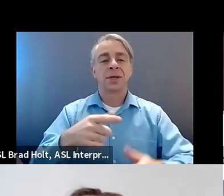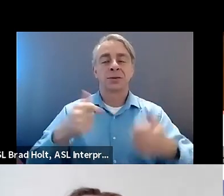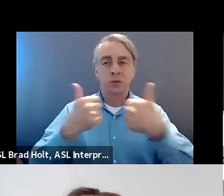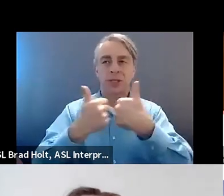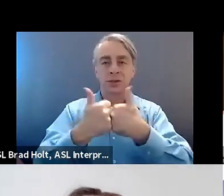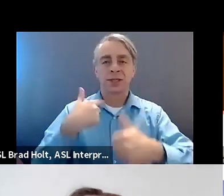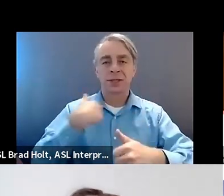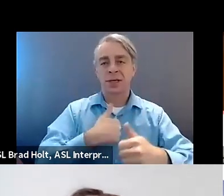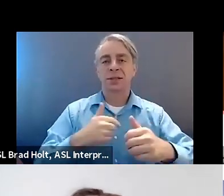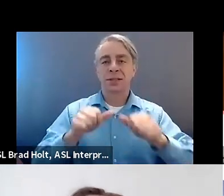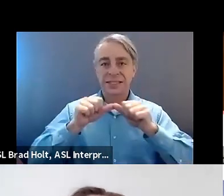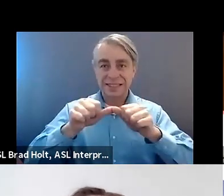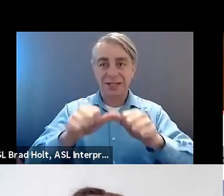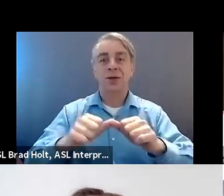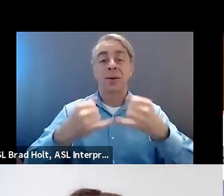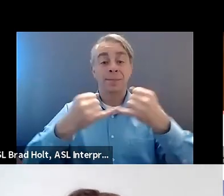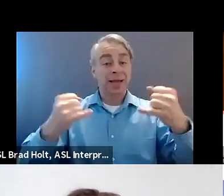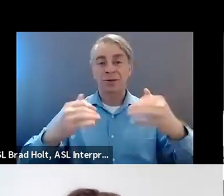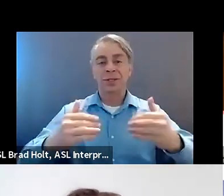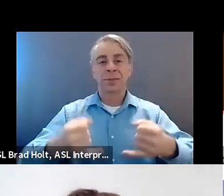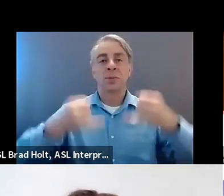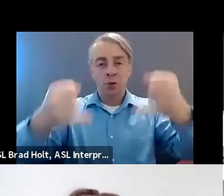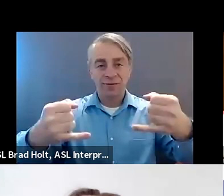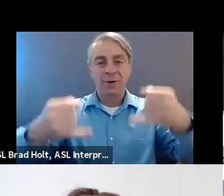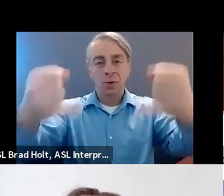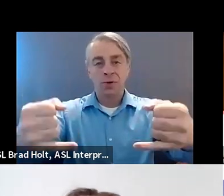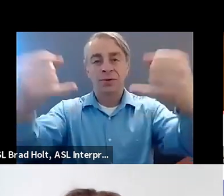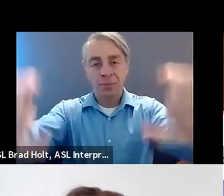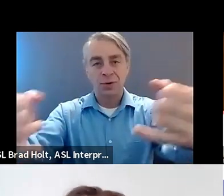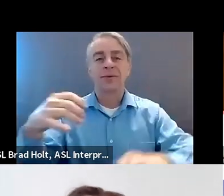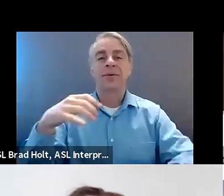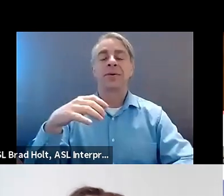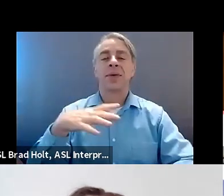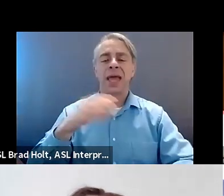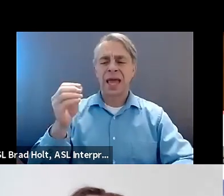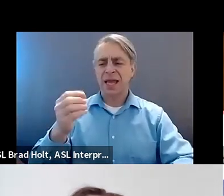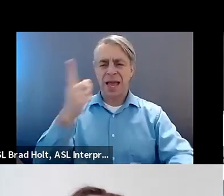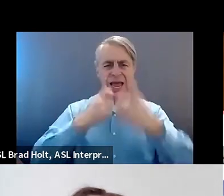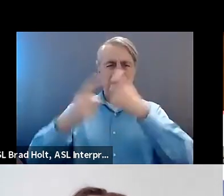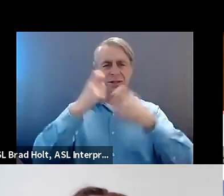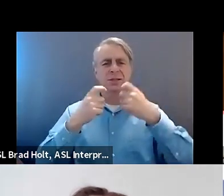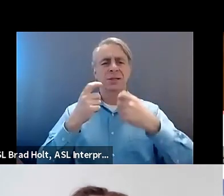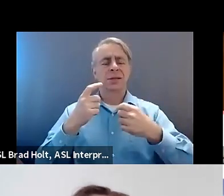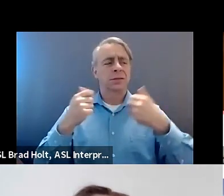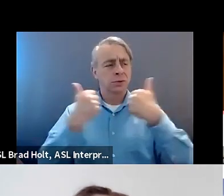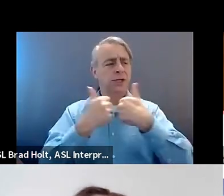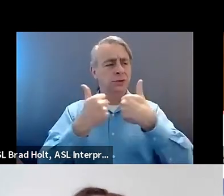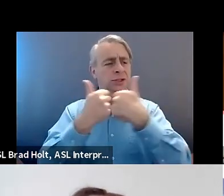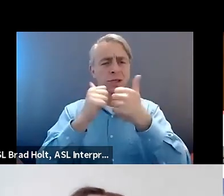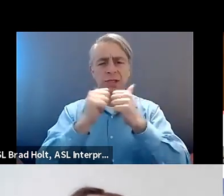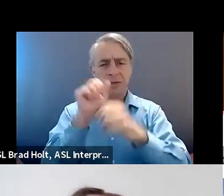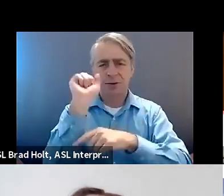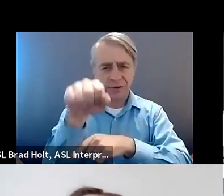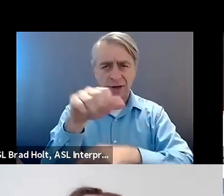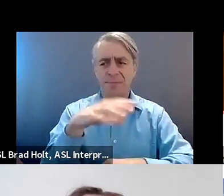boundaries, asking the questions that no one else has thought to ask, and mentoring your students and younger colleagues to live up to our highest